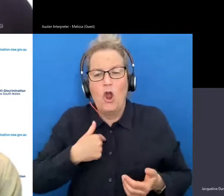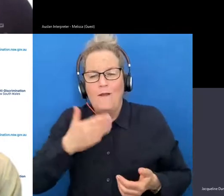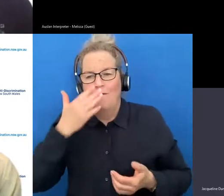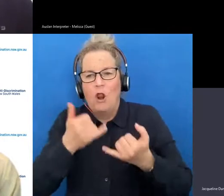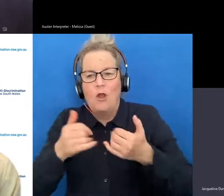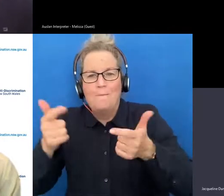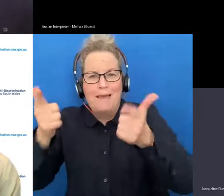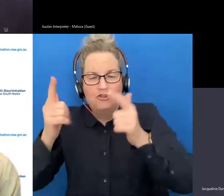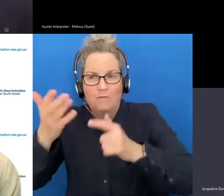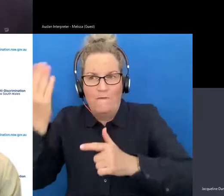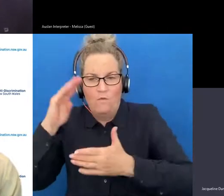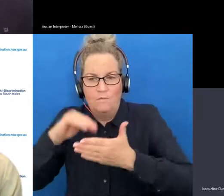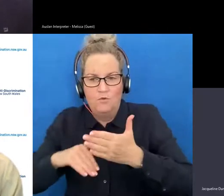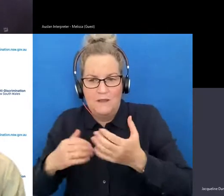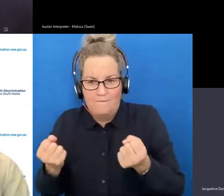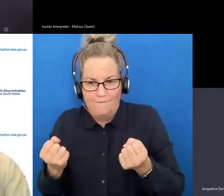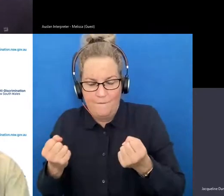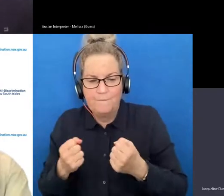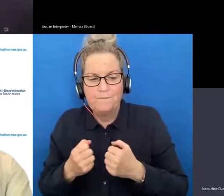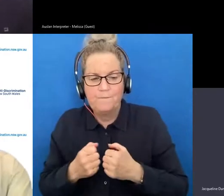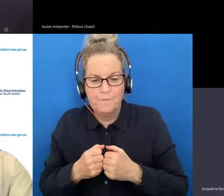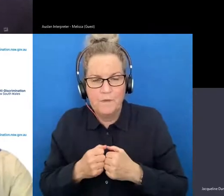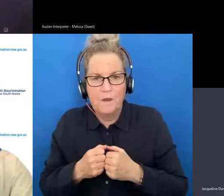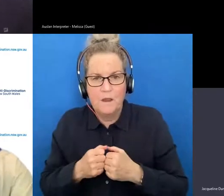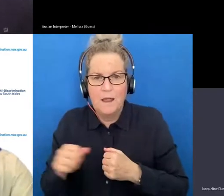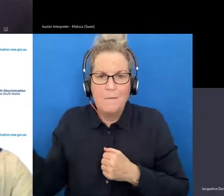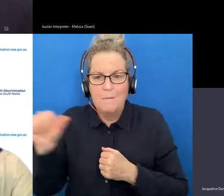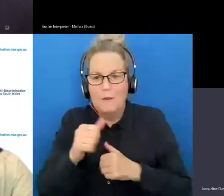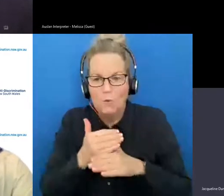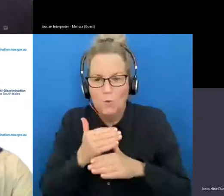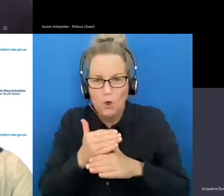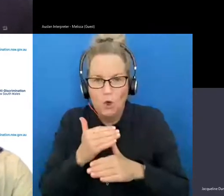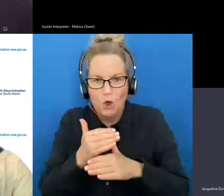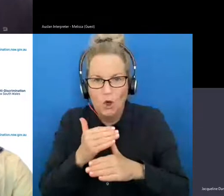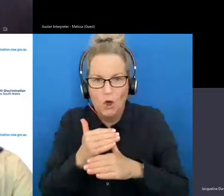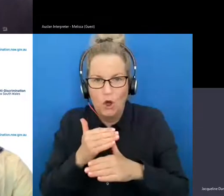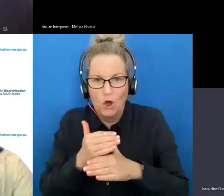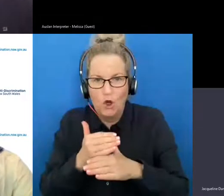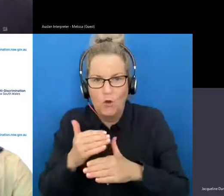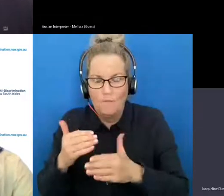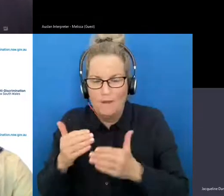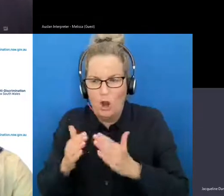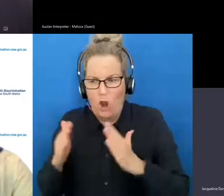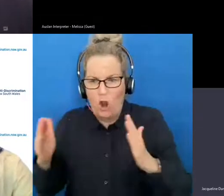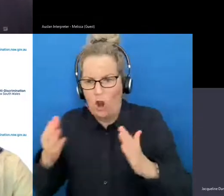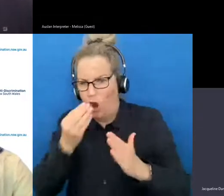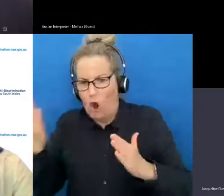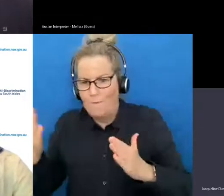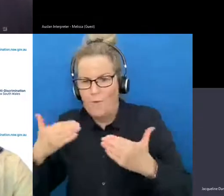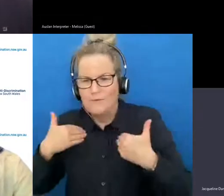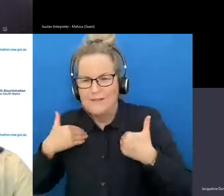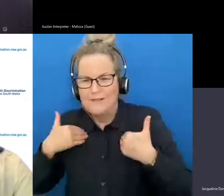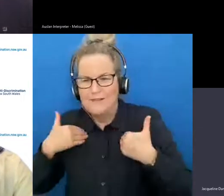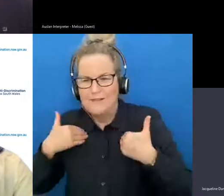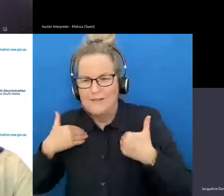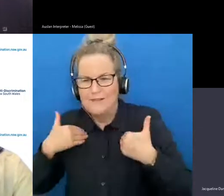manager coming back, returning to work from an extended period of time off due to health